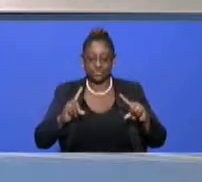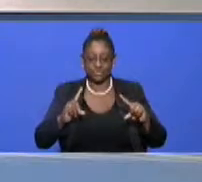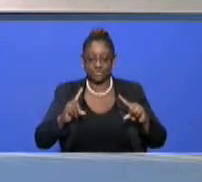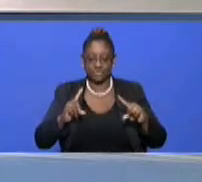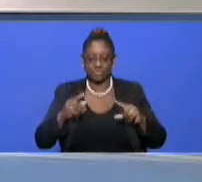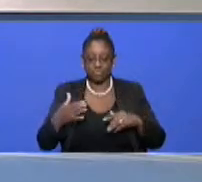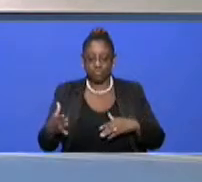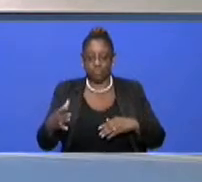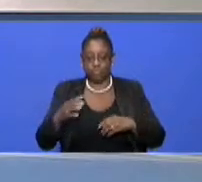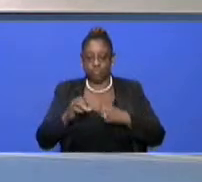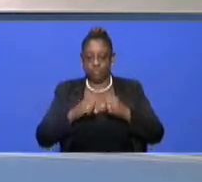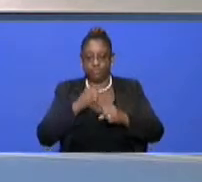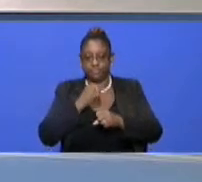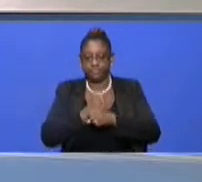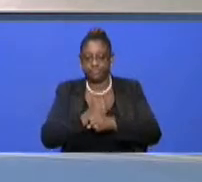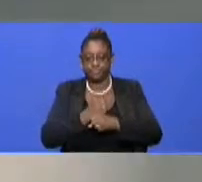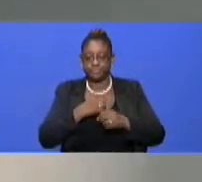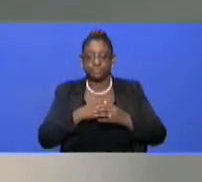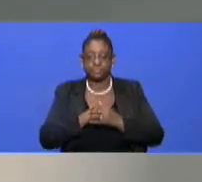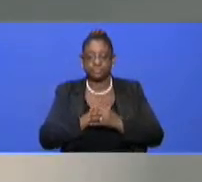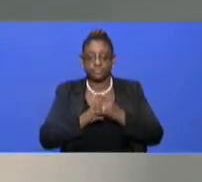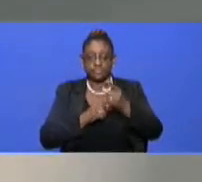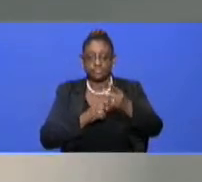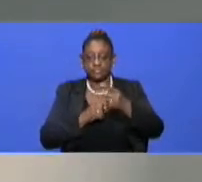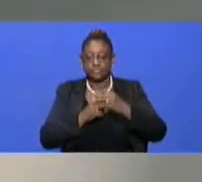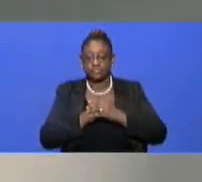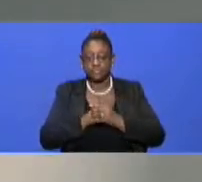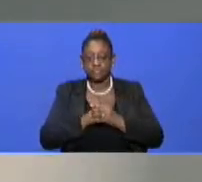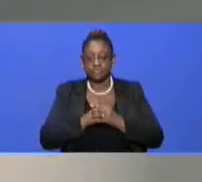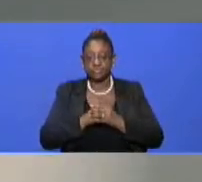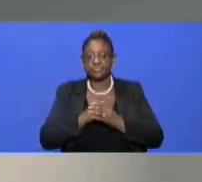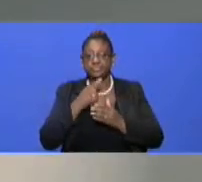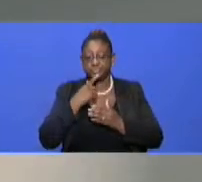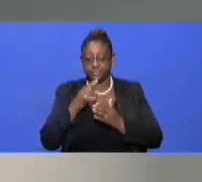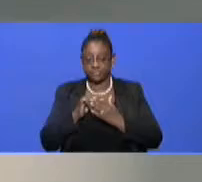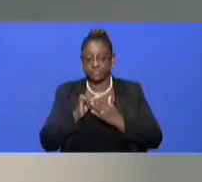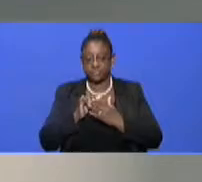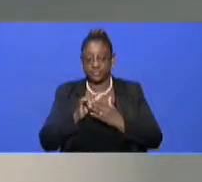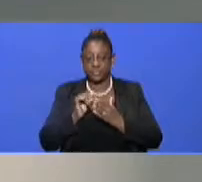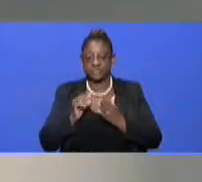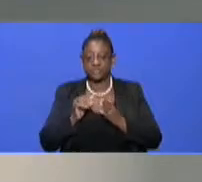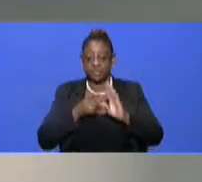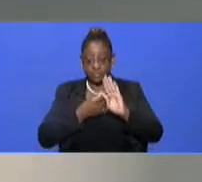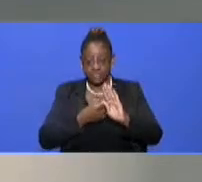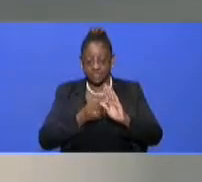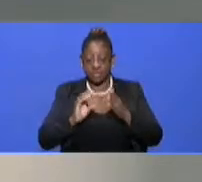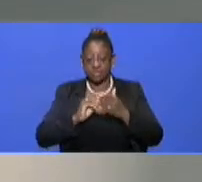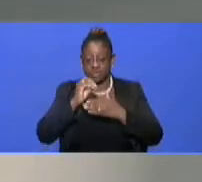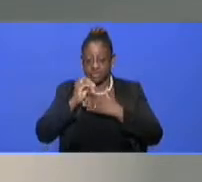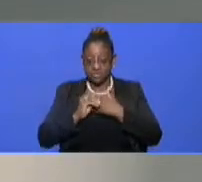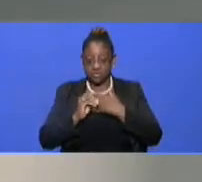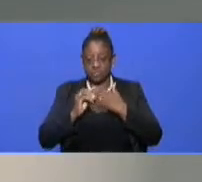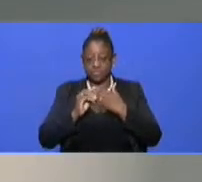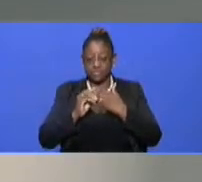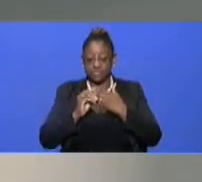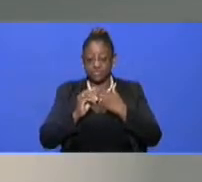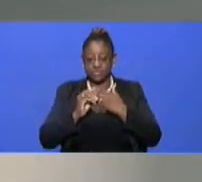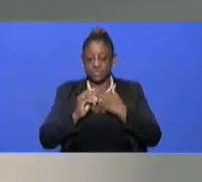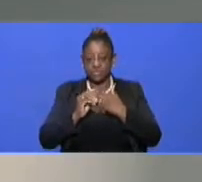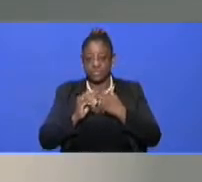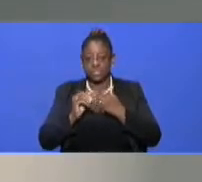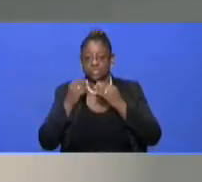years. These promotions will begin to be rolled out at the beginning of October. The process will